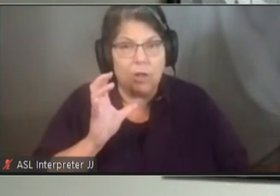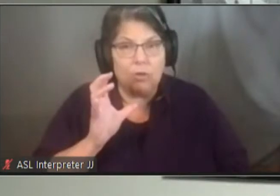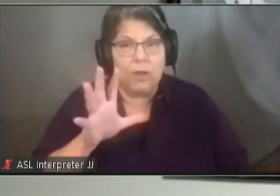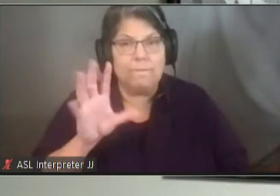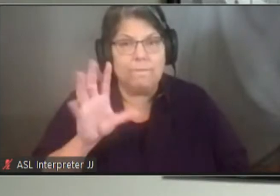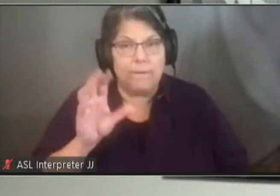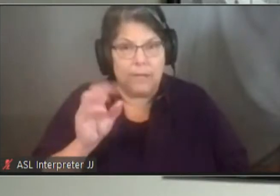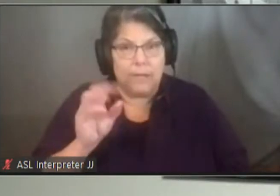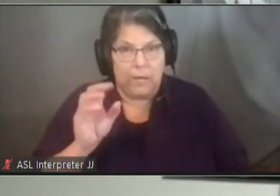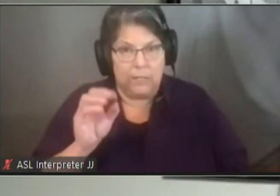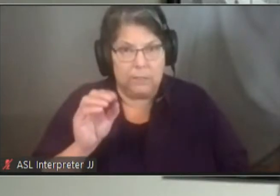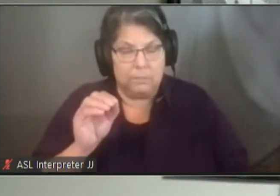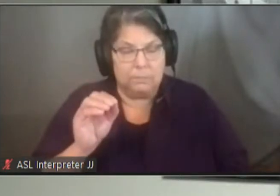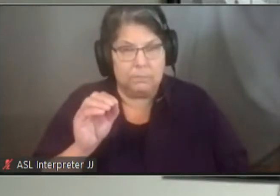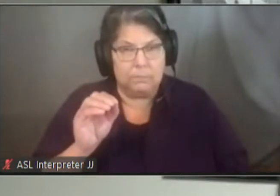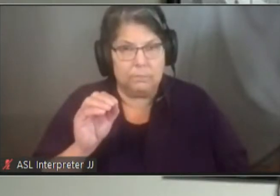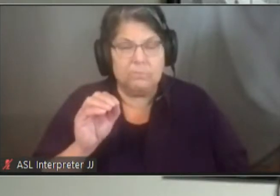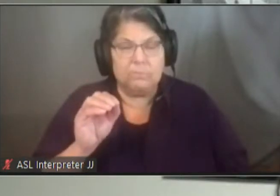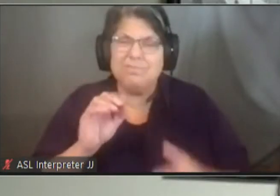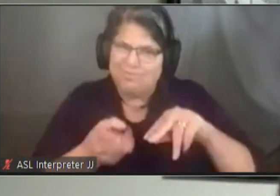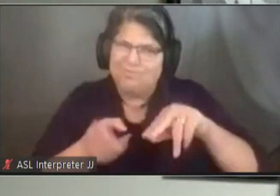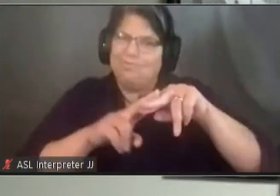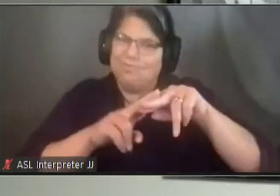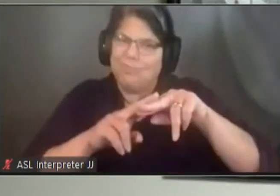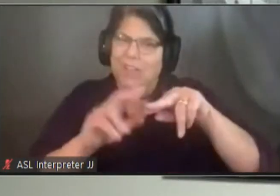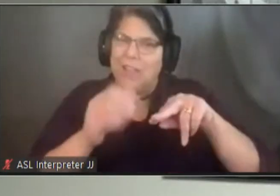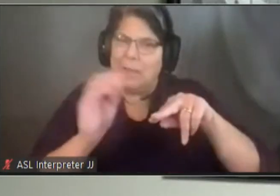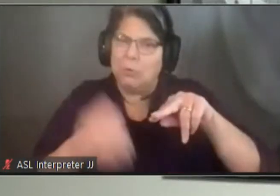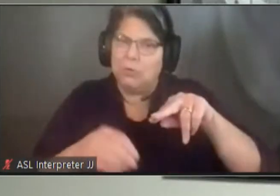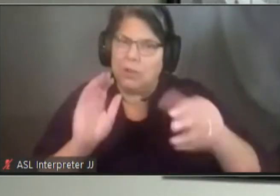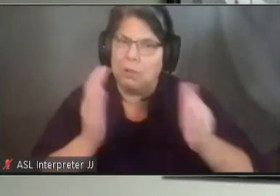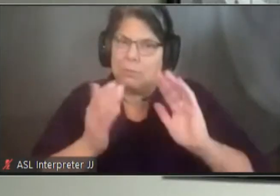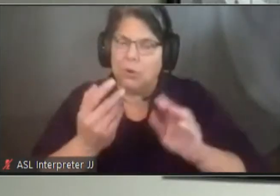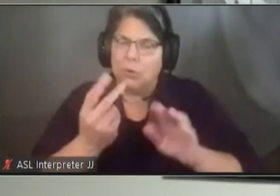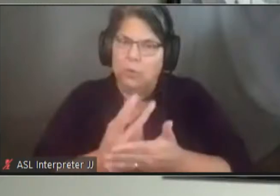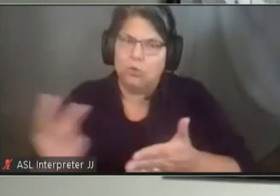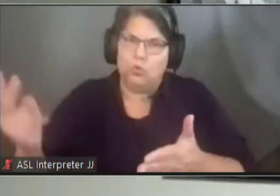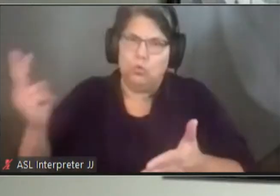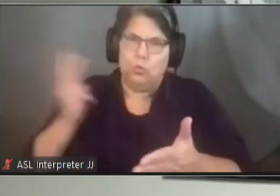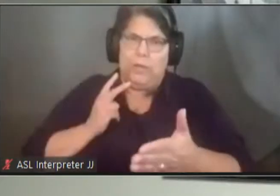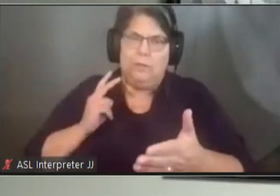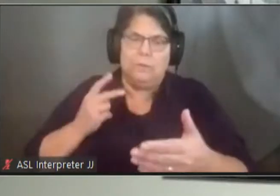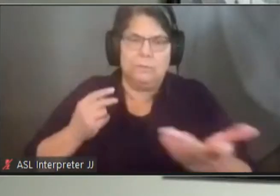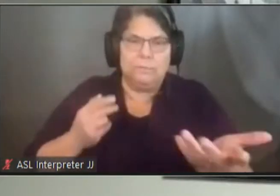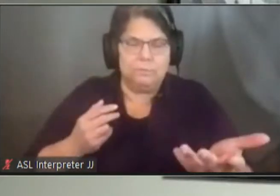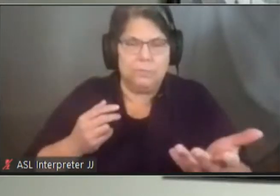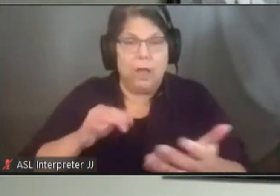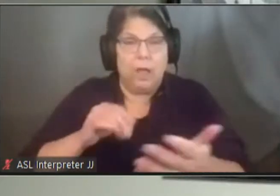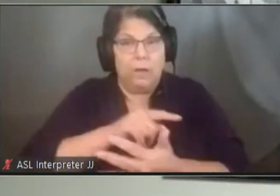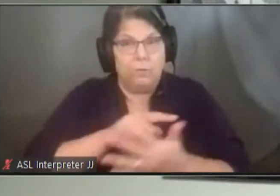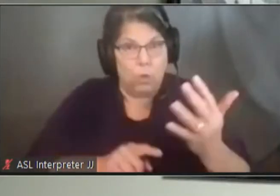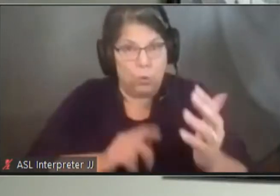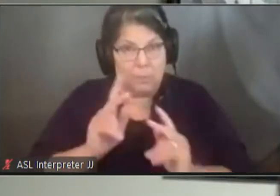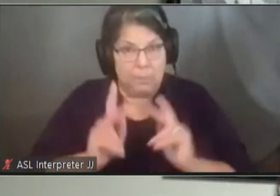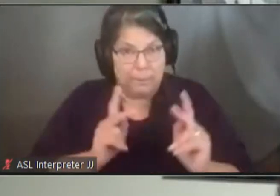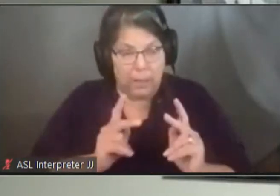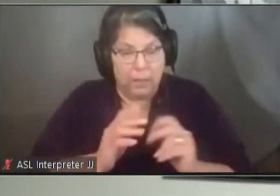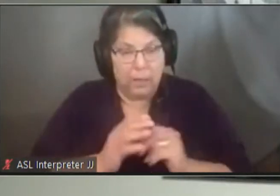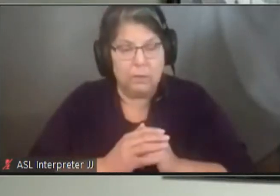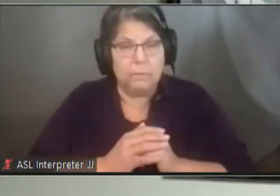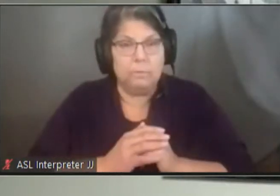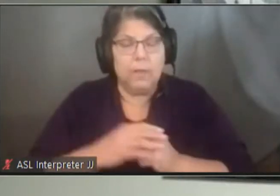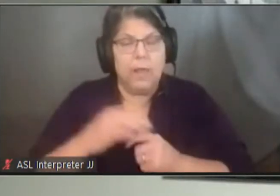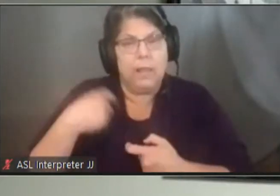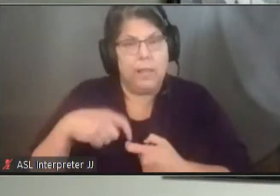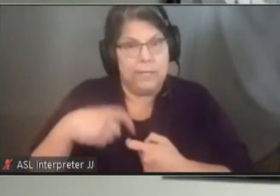3,750. That's an increase of 10% over the last 2 weeks. Of those numbers, the